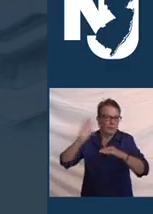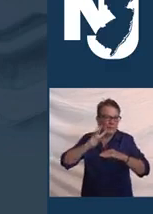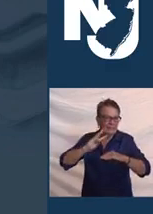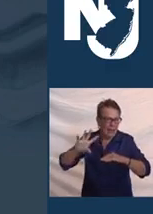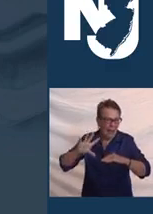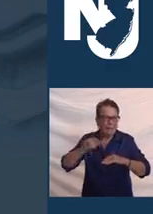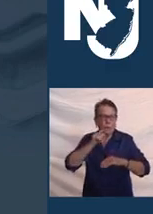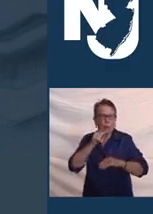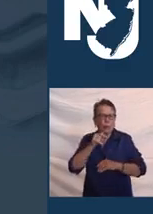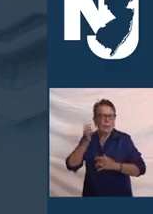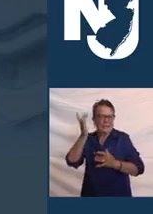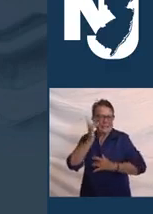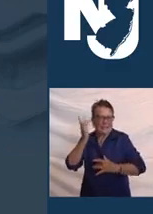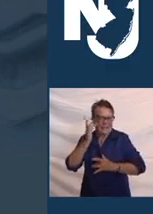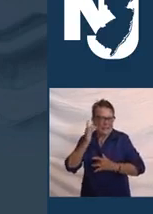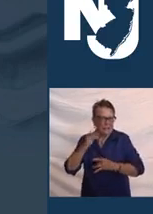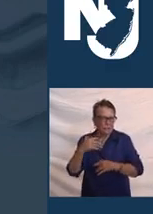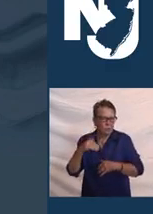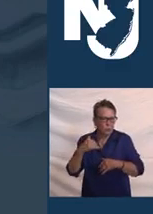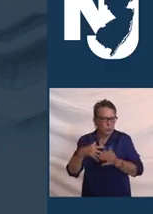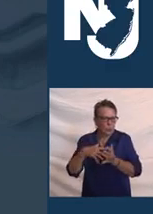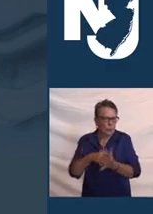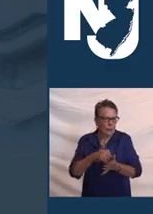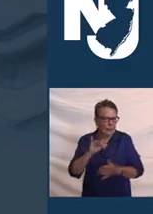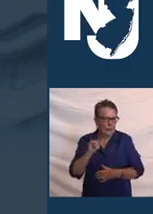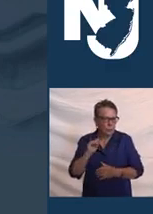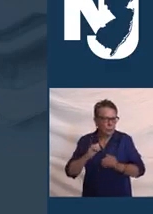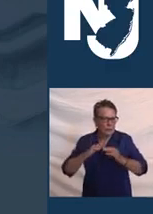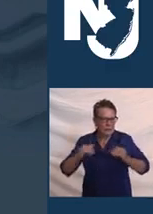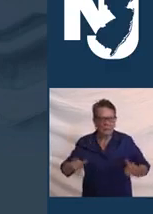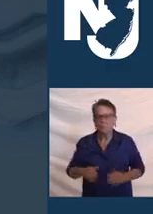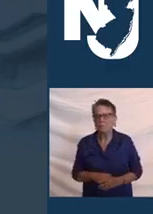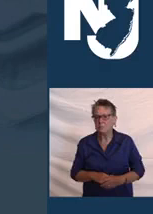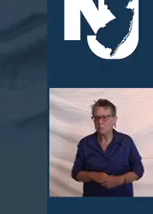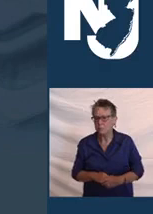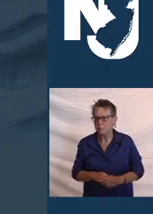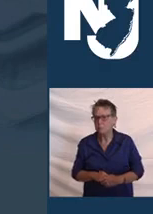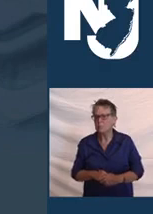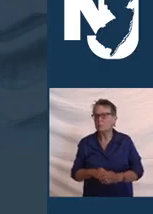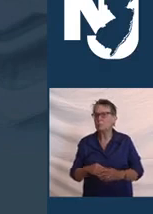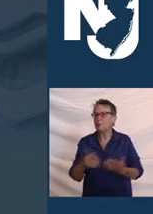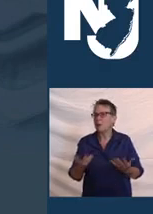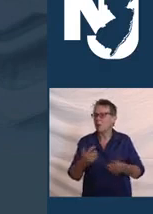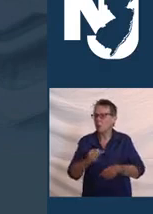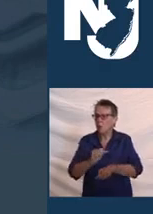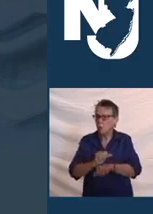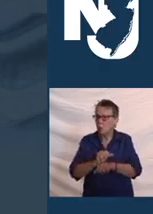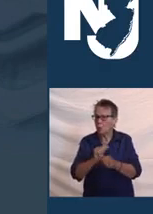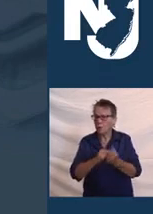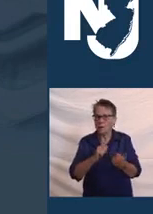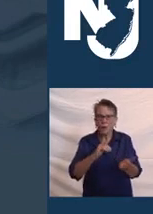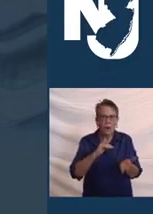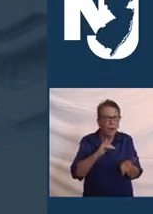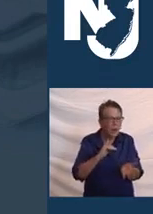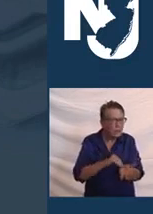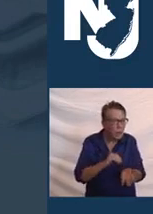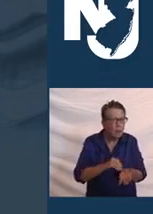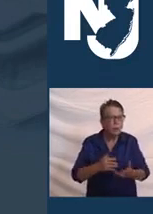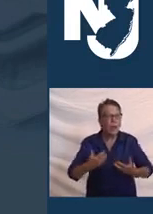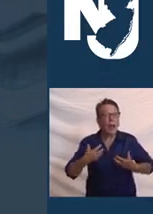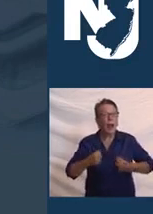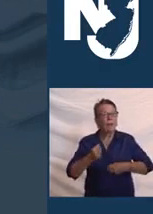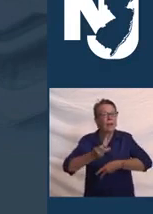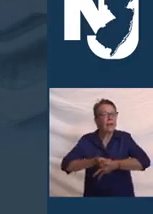our existing partnerships with healthcare providers and community pharmacy partners, among others. A complete list of